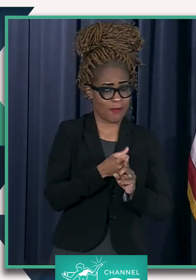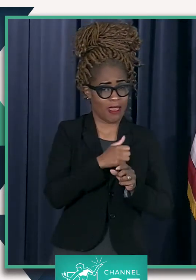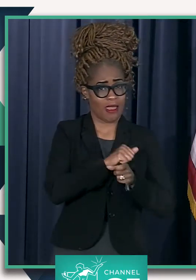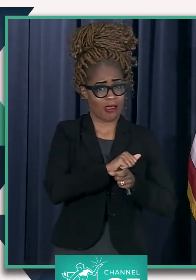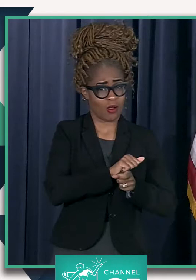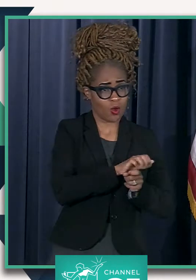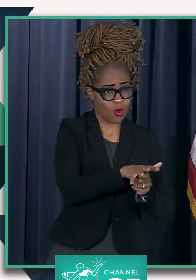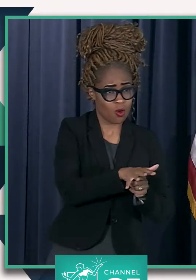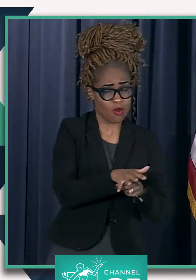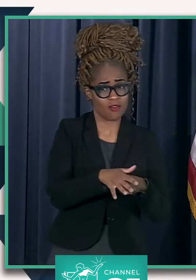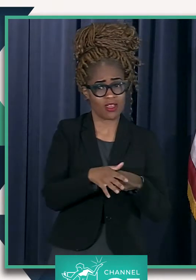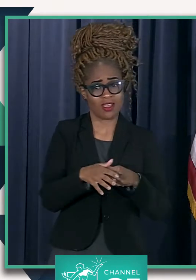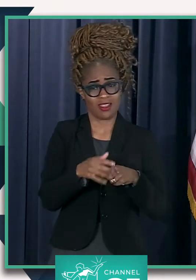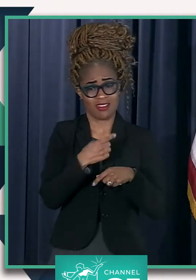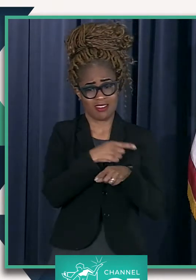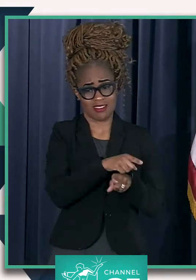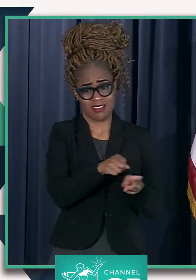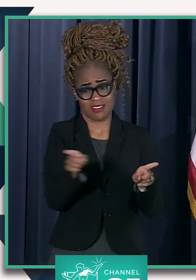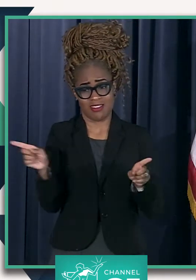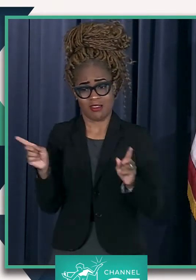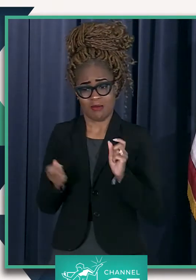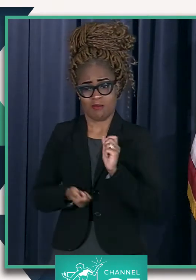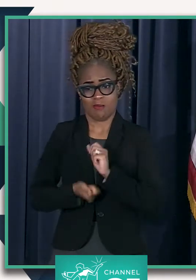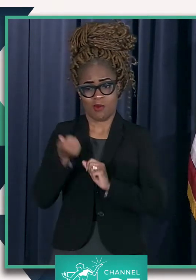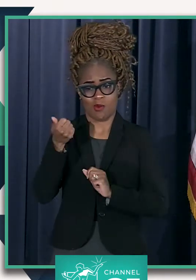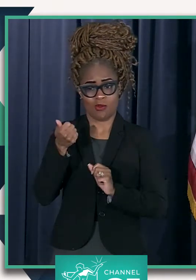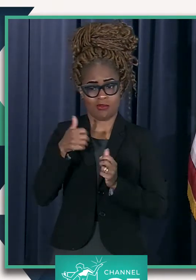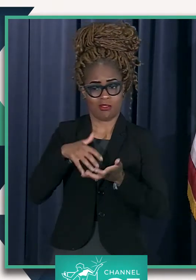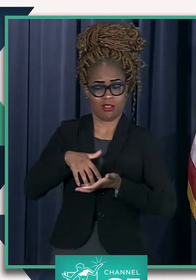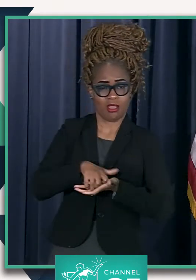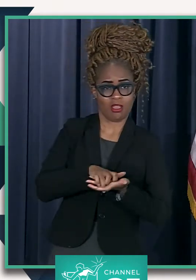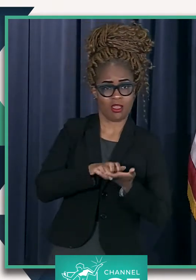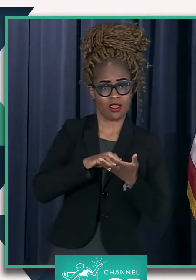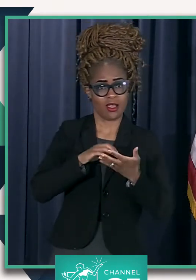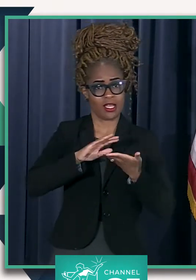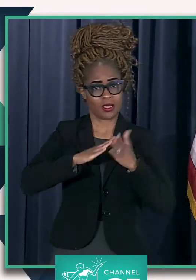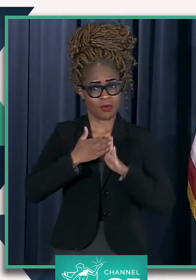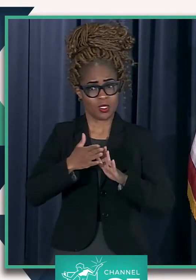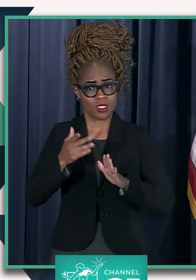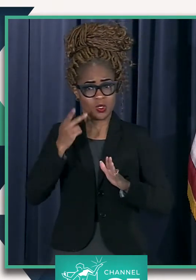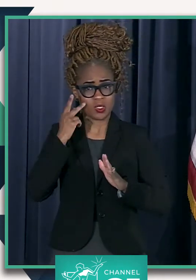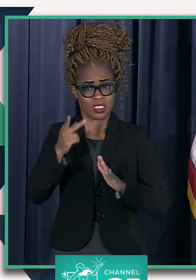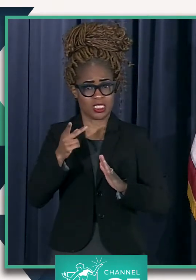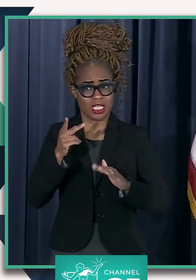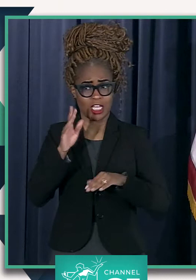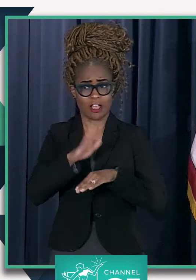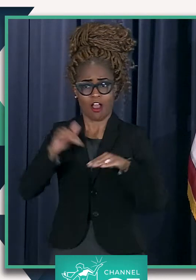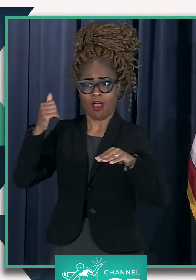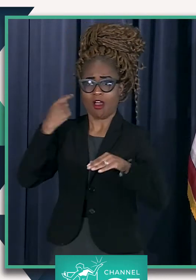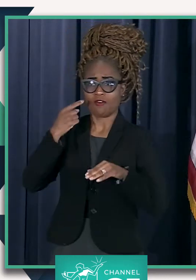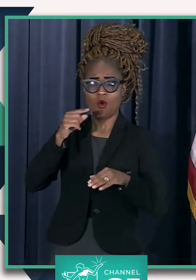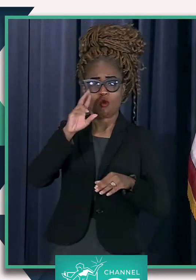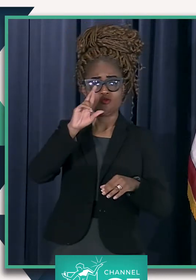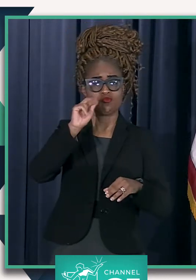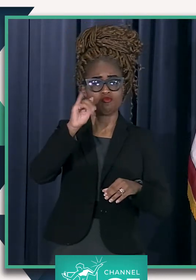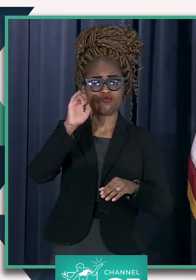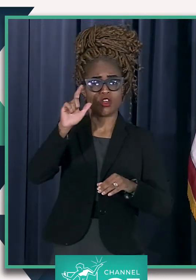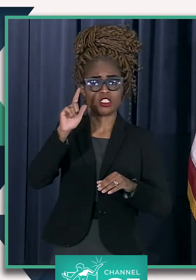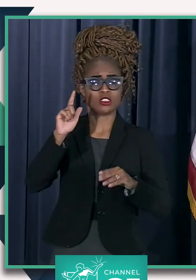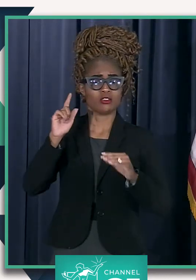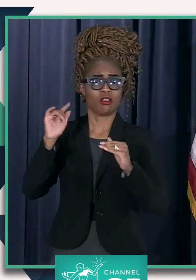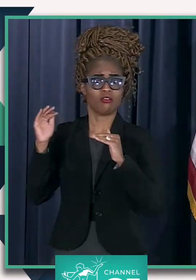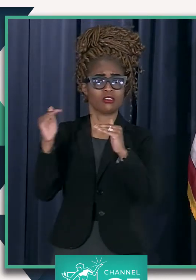is having on our most vulnerable communities. We see the calls for racial justice in response to far too